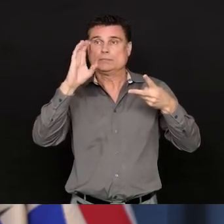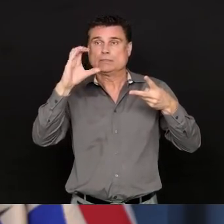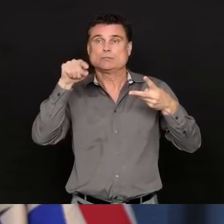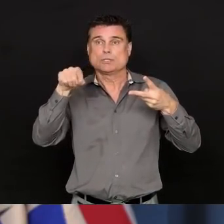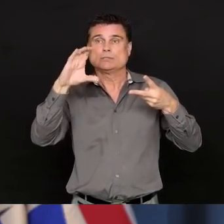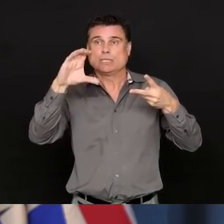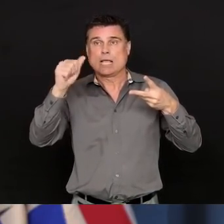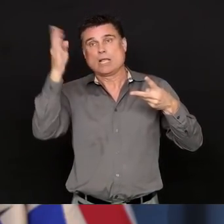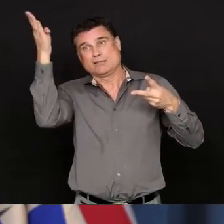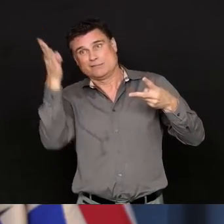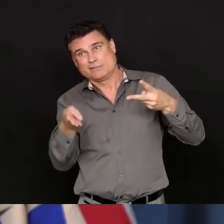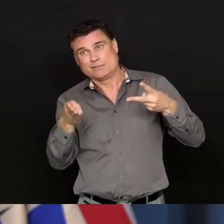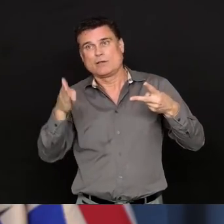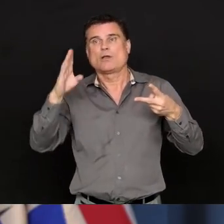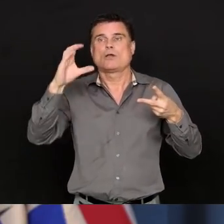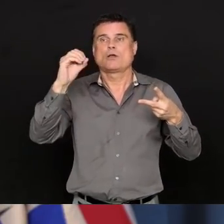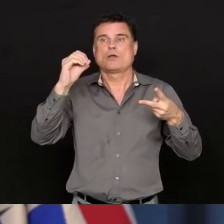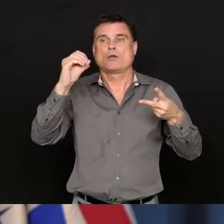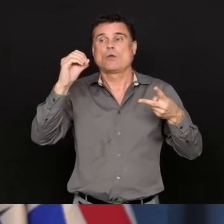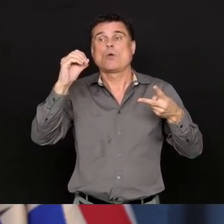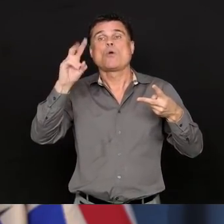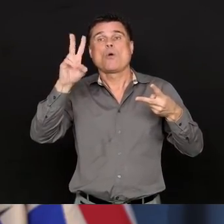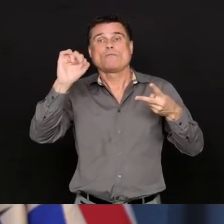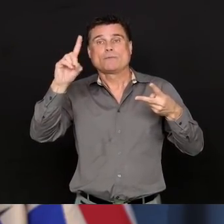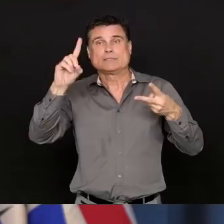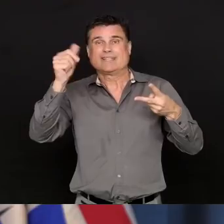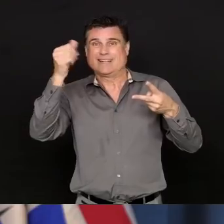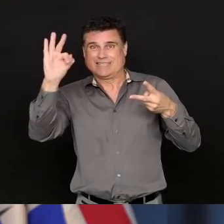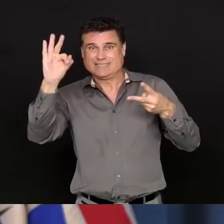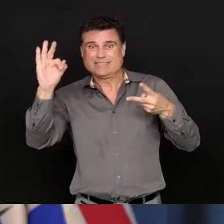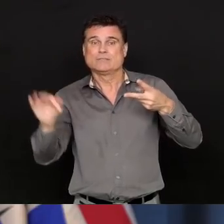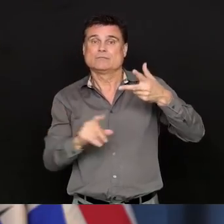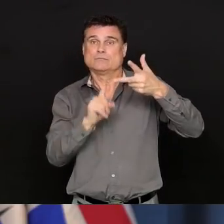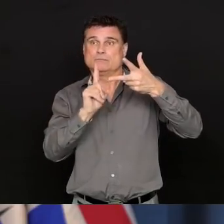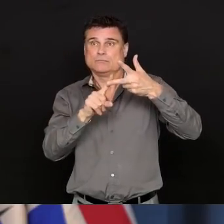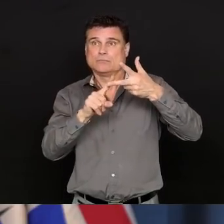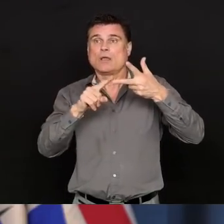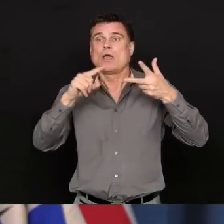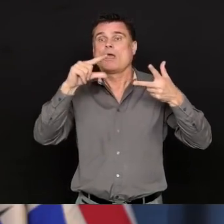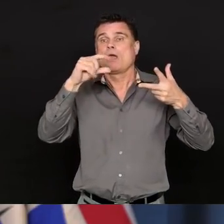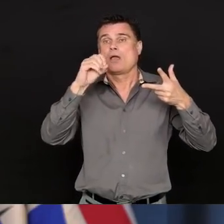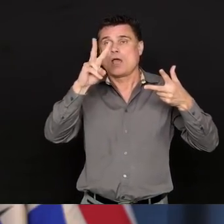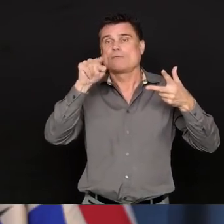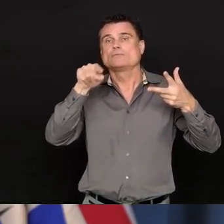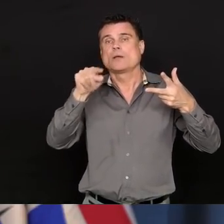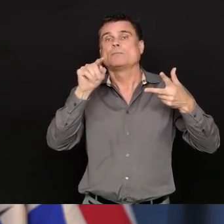gov.bc.ca/COVID-19. And for a full listing of the Provincial Health Officer's orders, visit